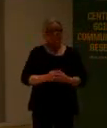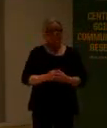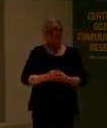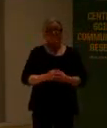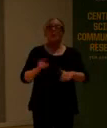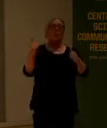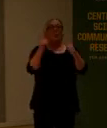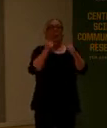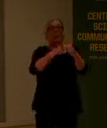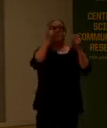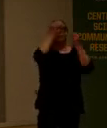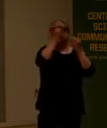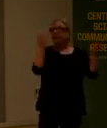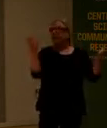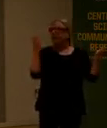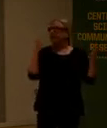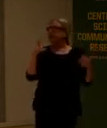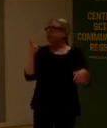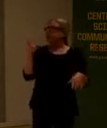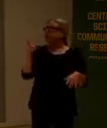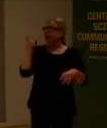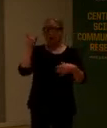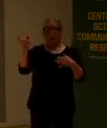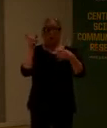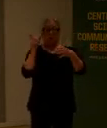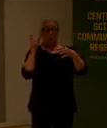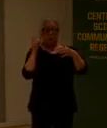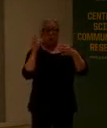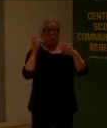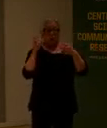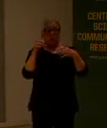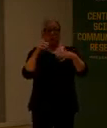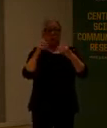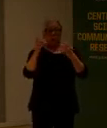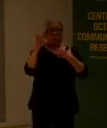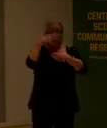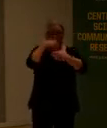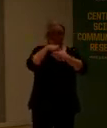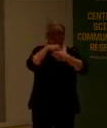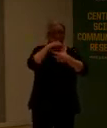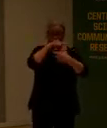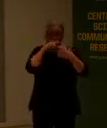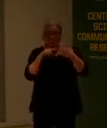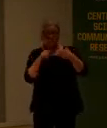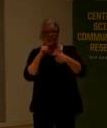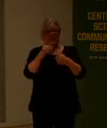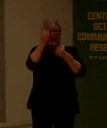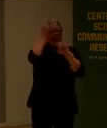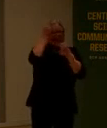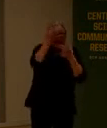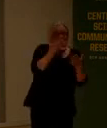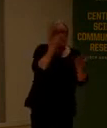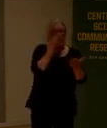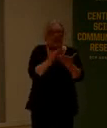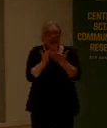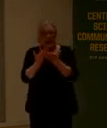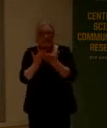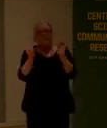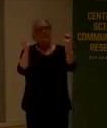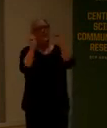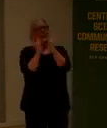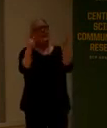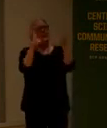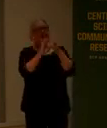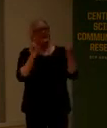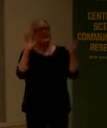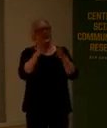though, I loved how you combined and wove together data and evidence with stories, and stories that